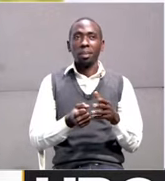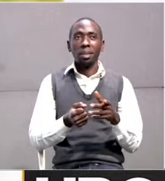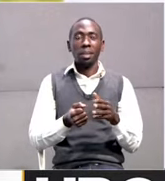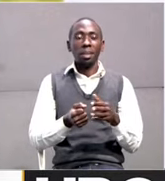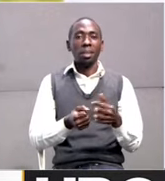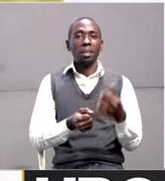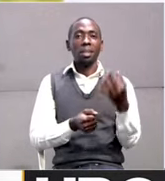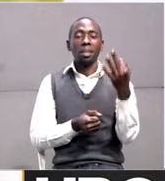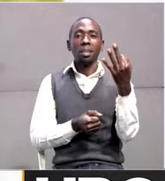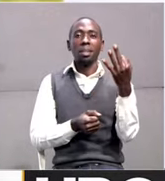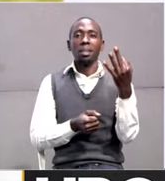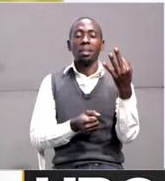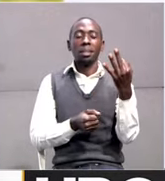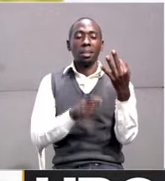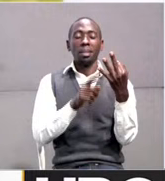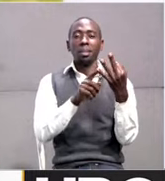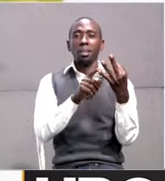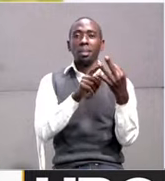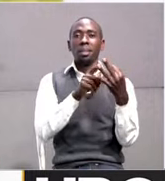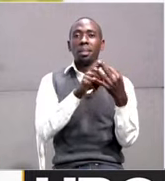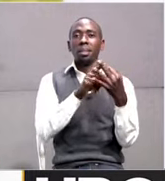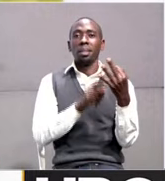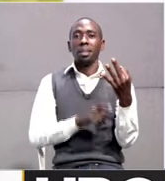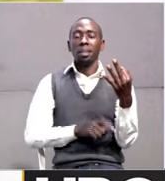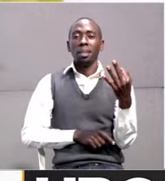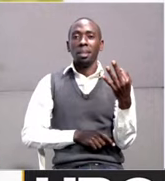three things. Number